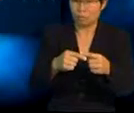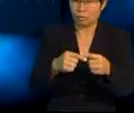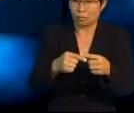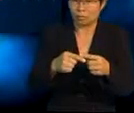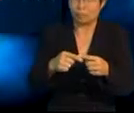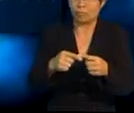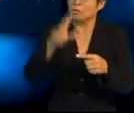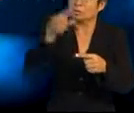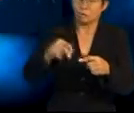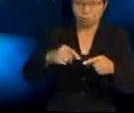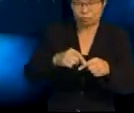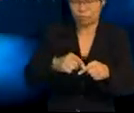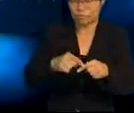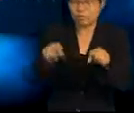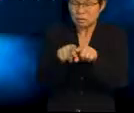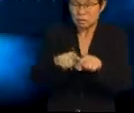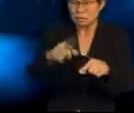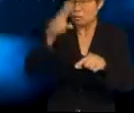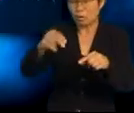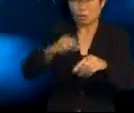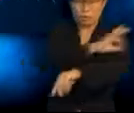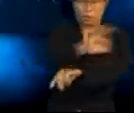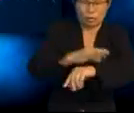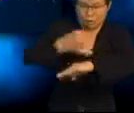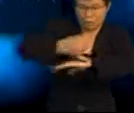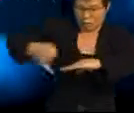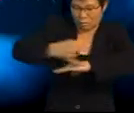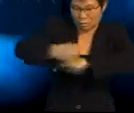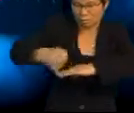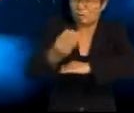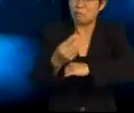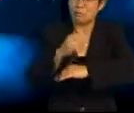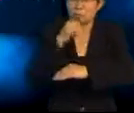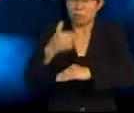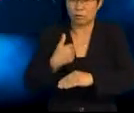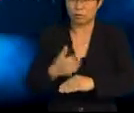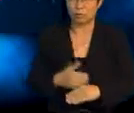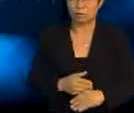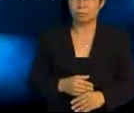are no field lines. This is called the neutral point.